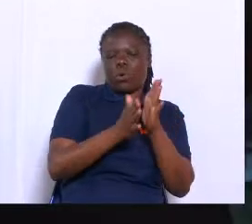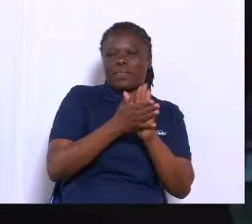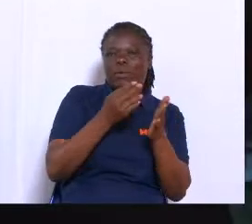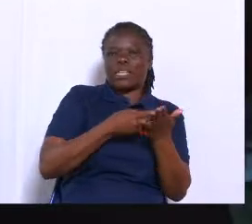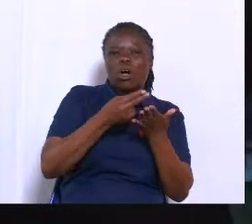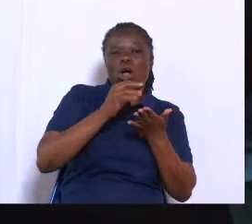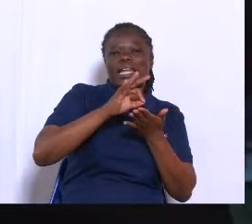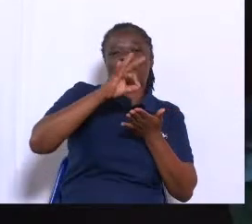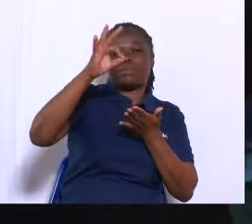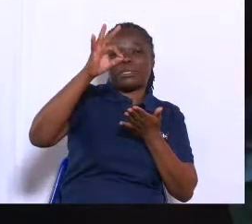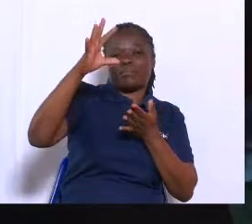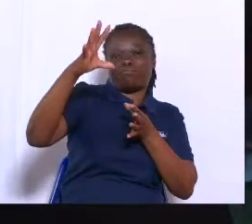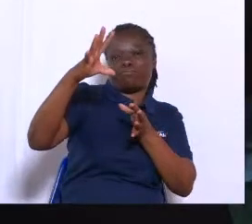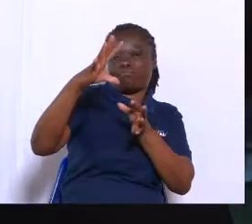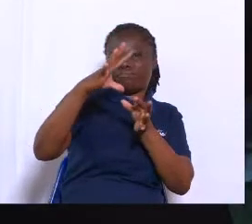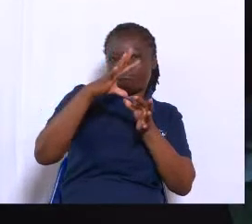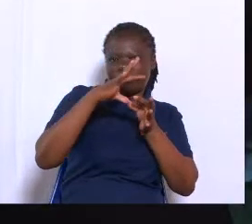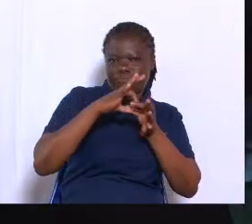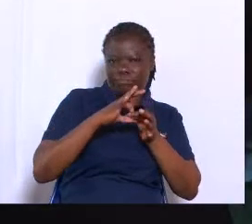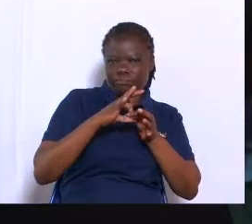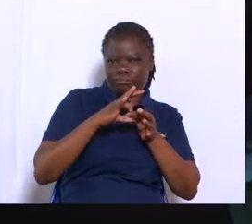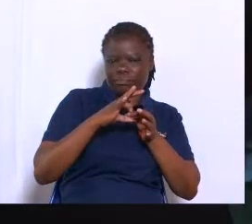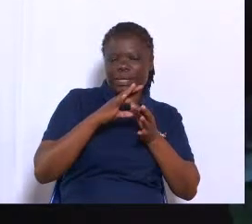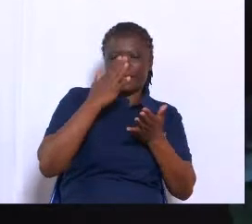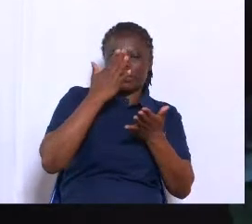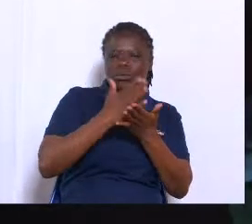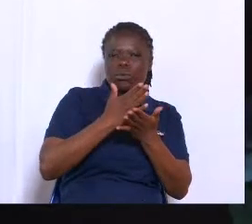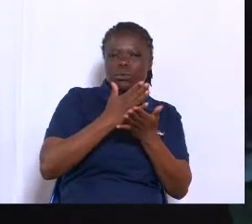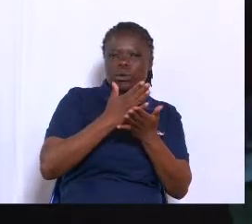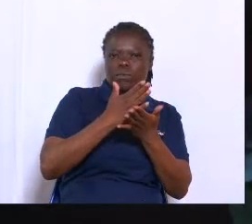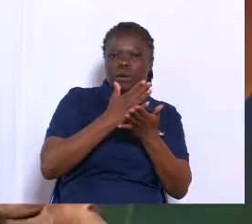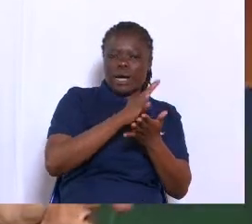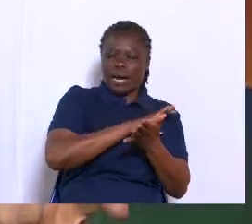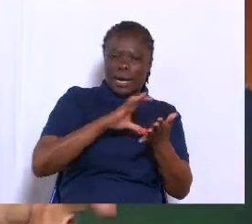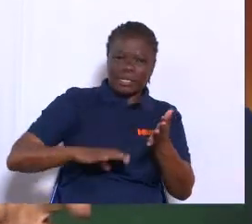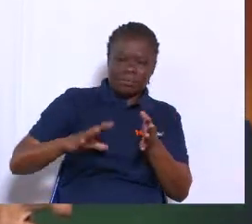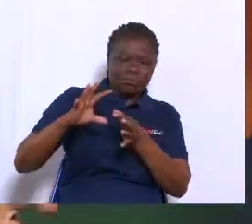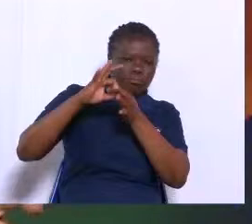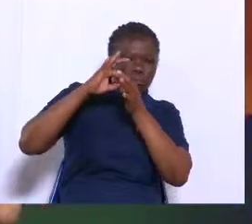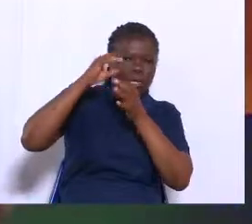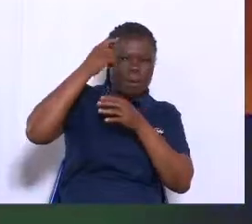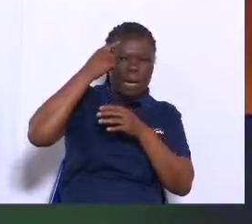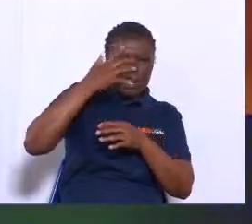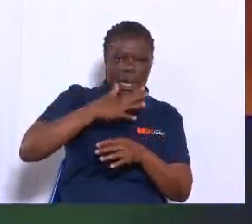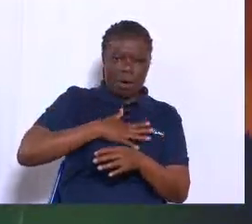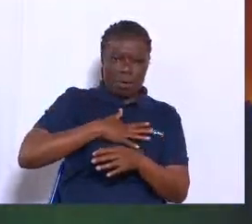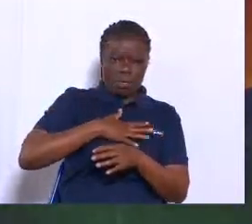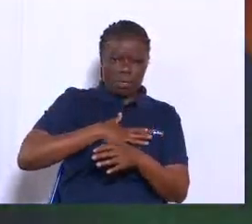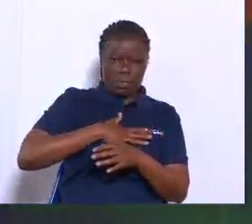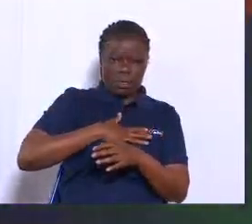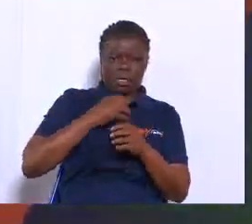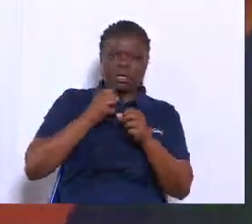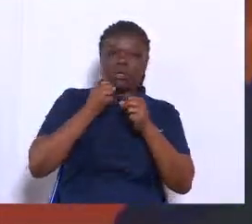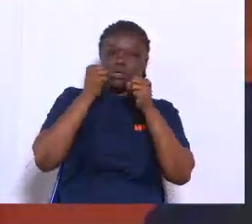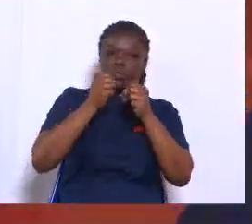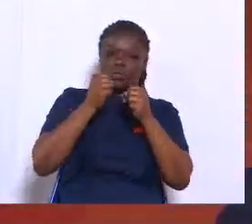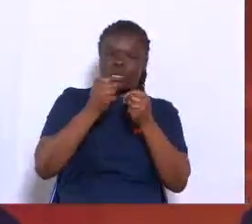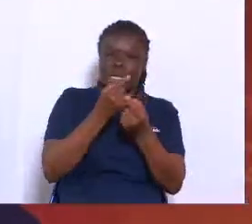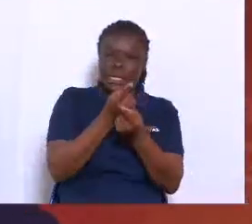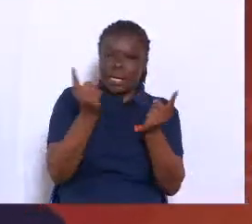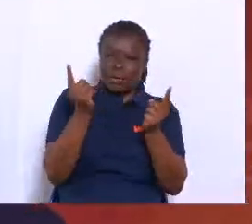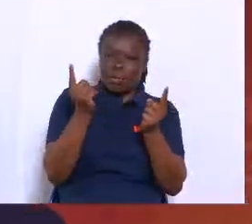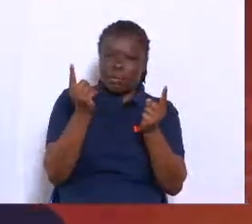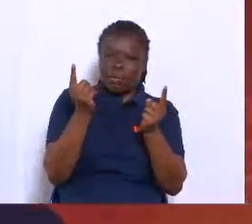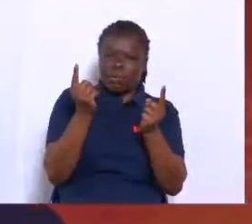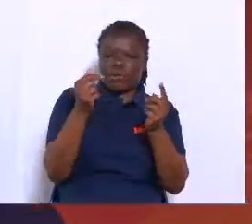Spirit impressing the truths of God upon their mind to strengthen them for the